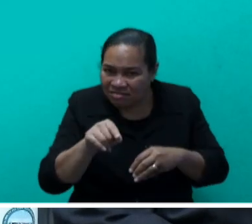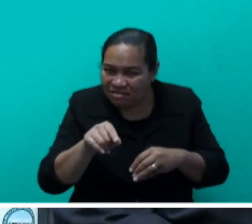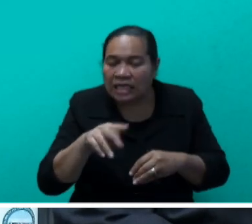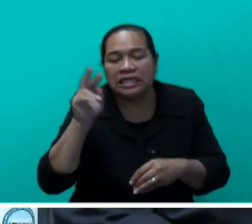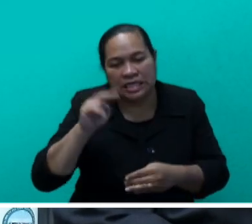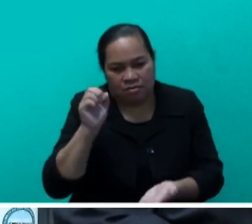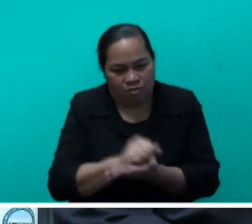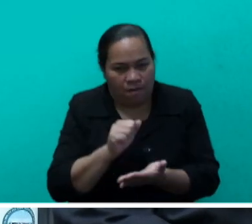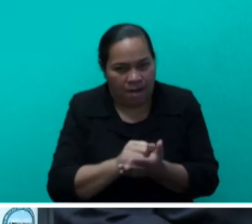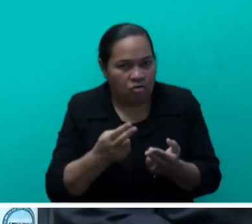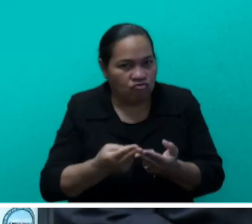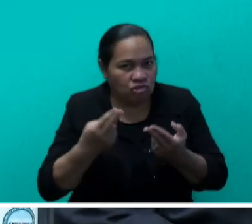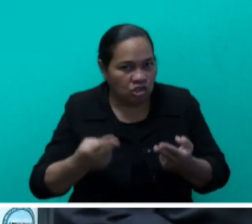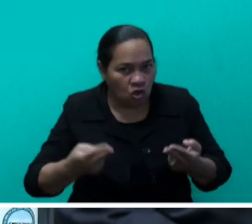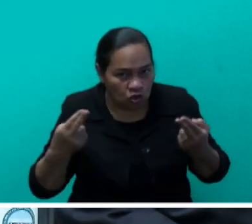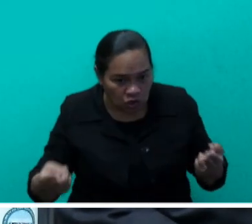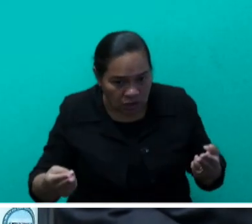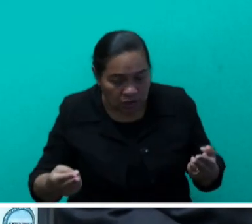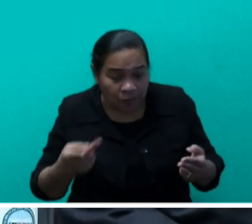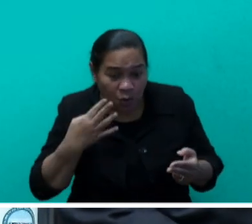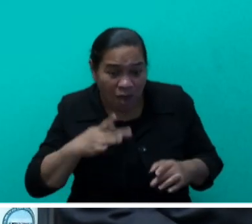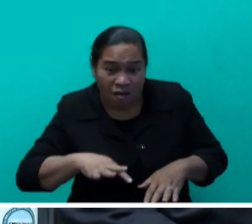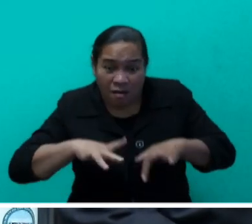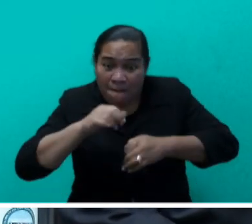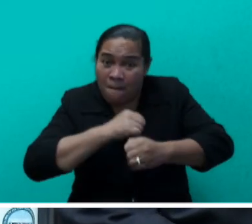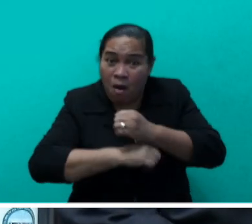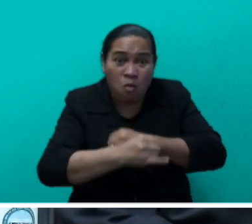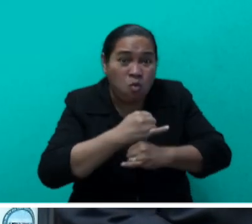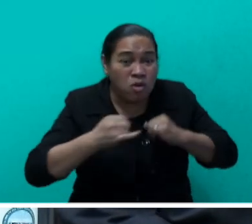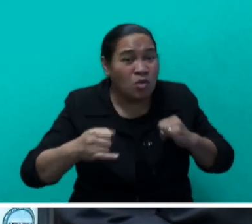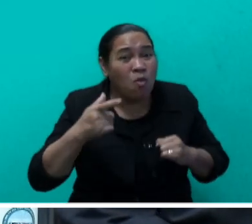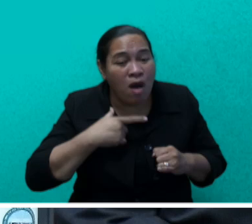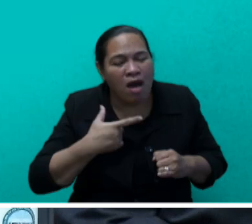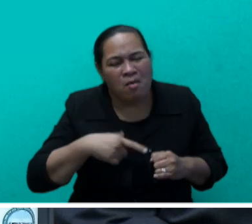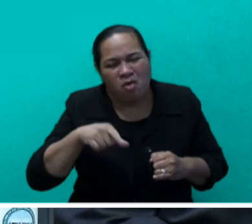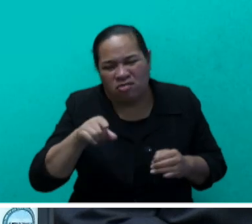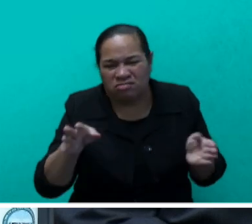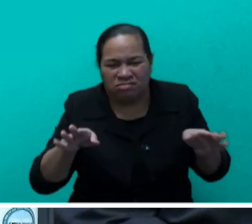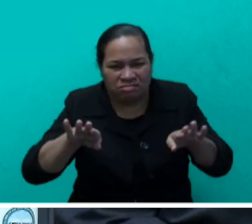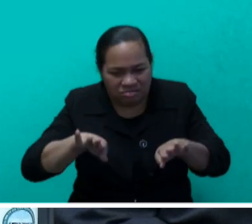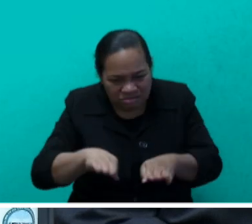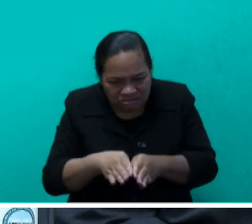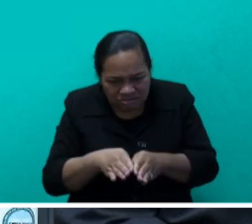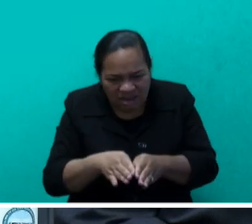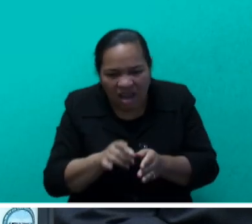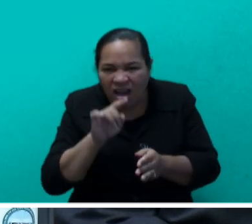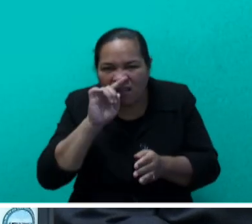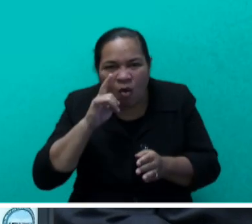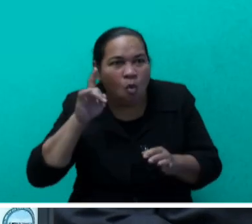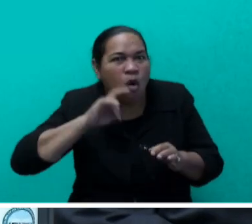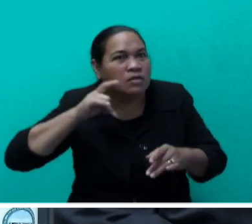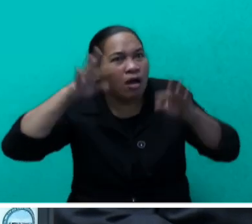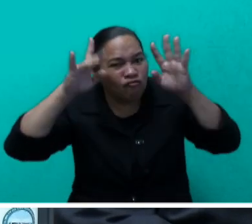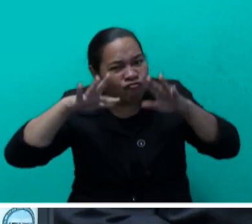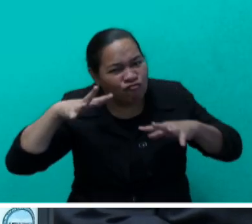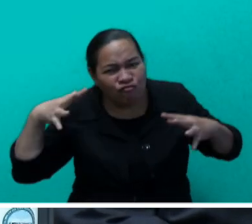resources. And flooding worsens by the inability of the existing drainage infrastructure to cope with the volume of water